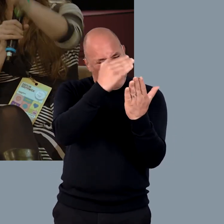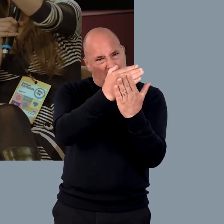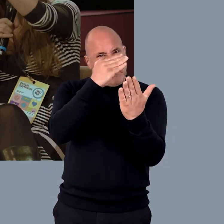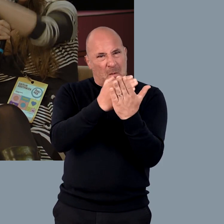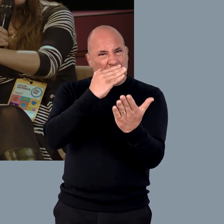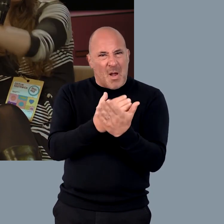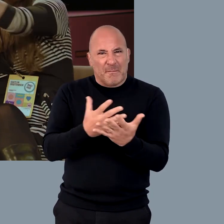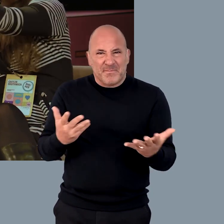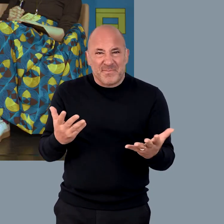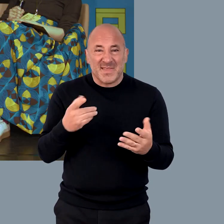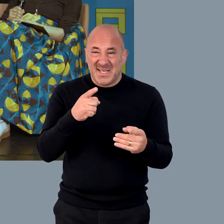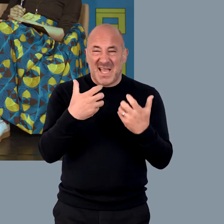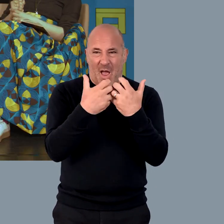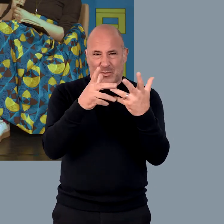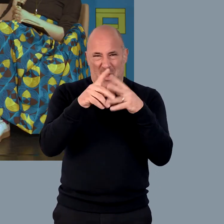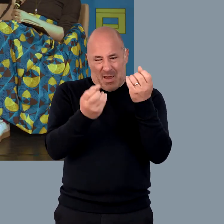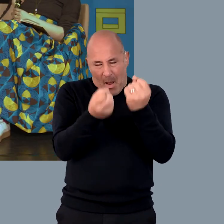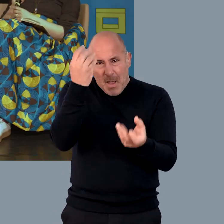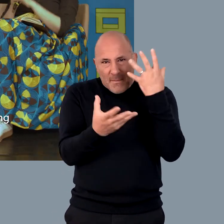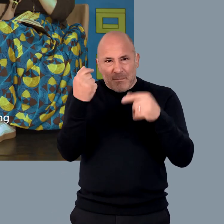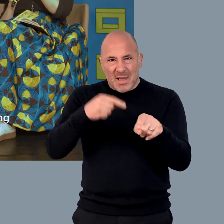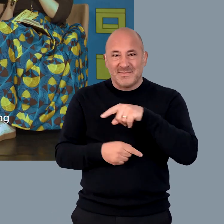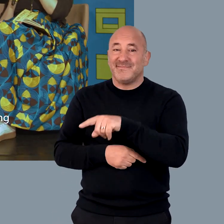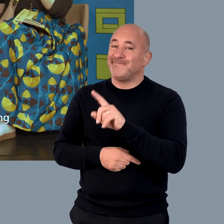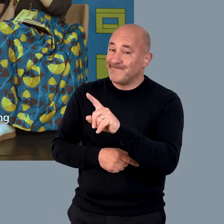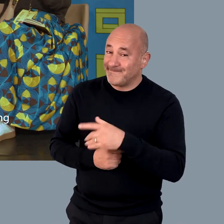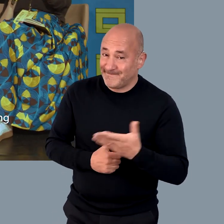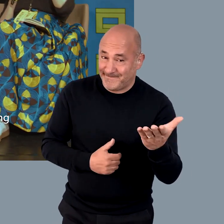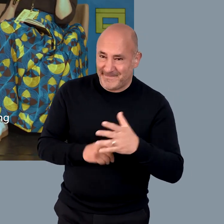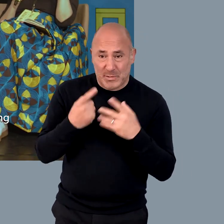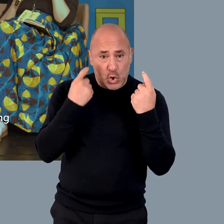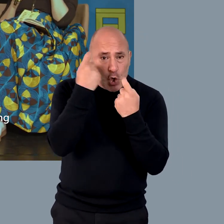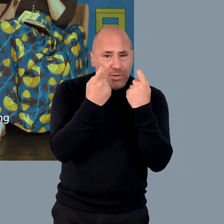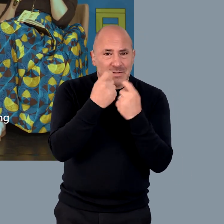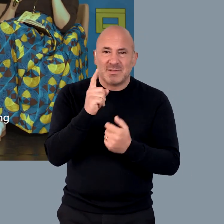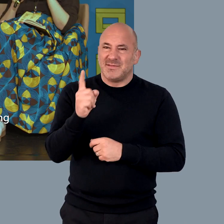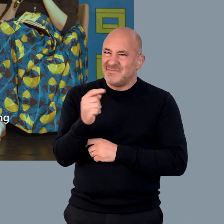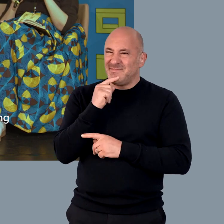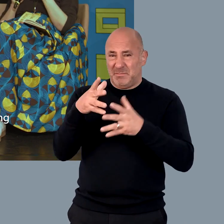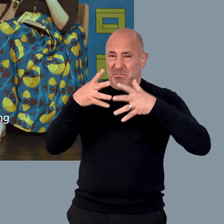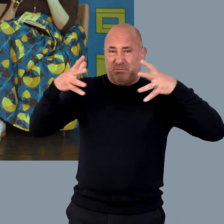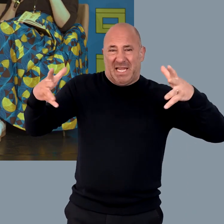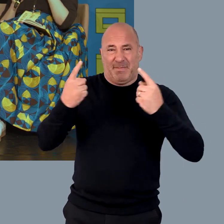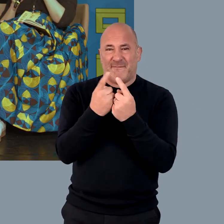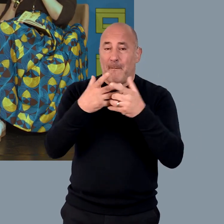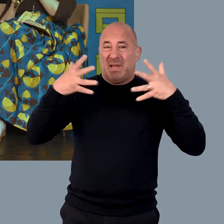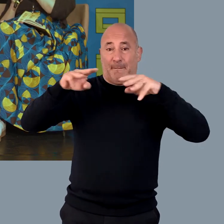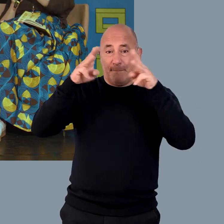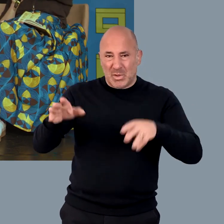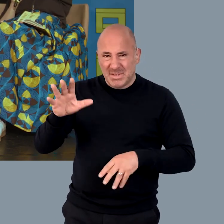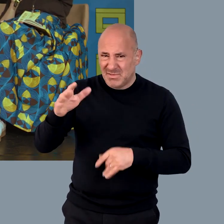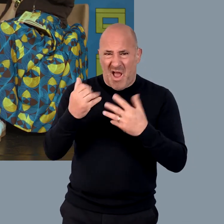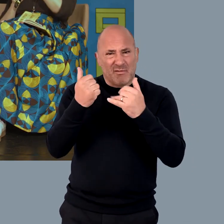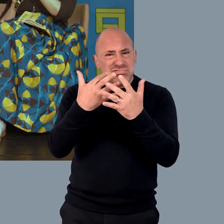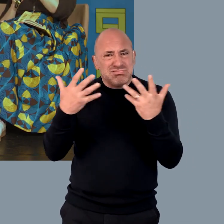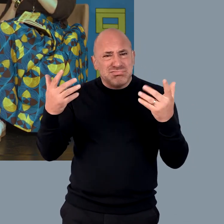have these stringent also lines. That's also an example of untangling a thing, and that thing of being curious. So and